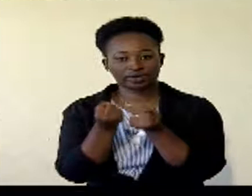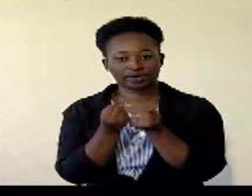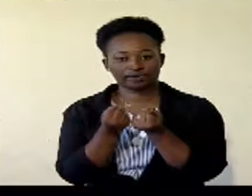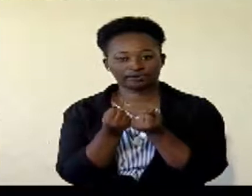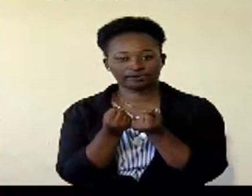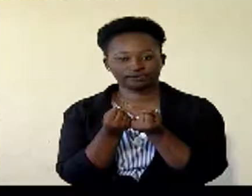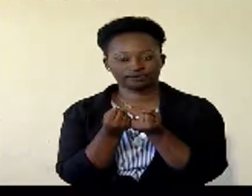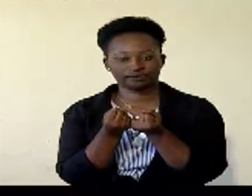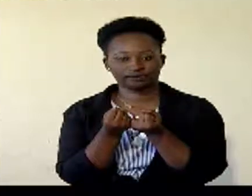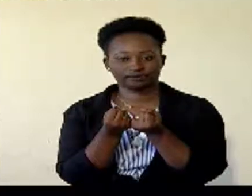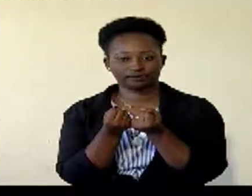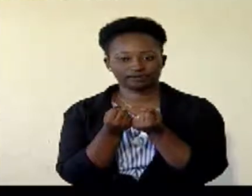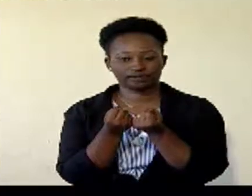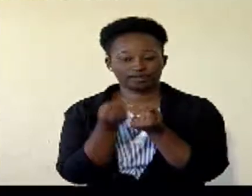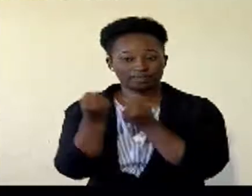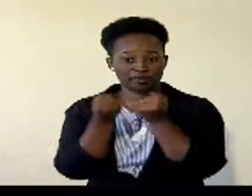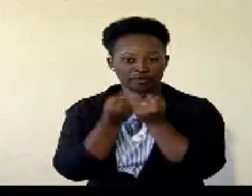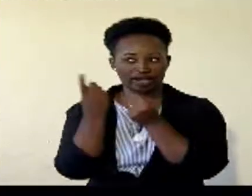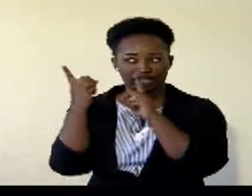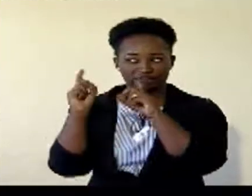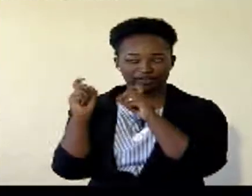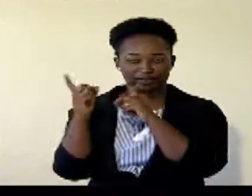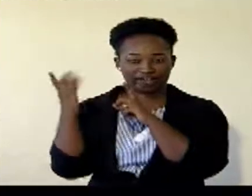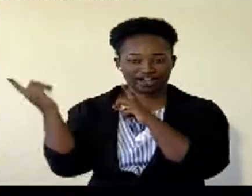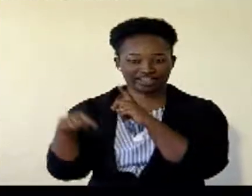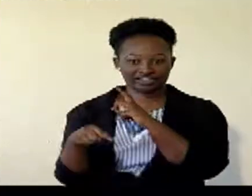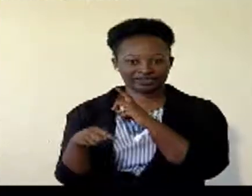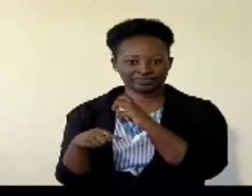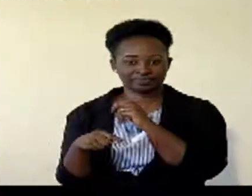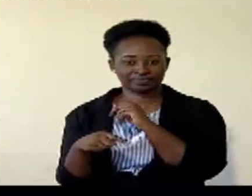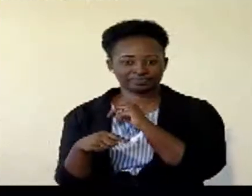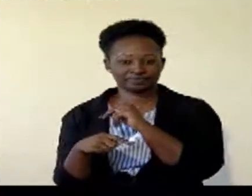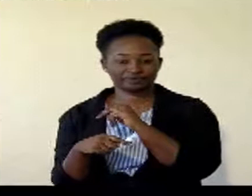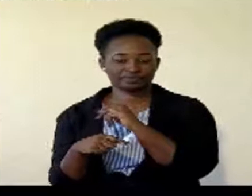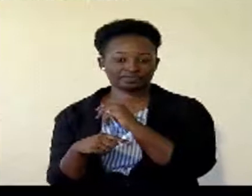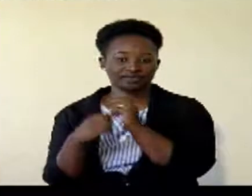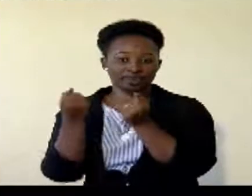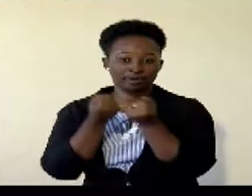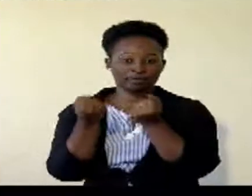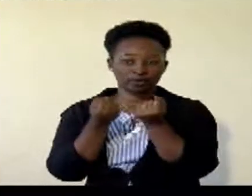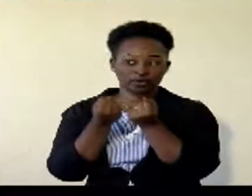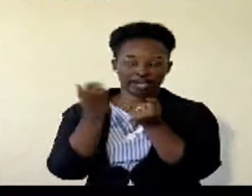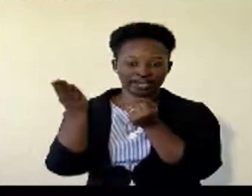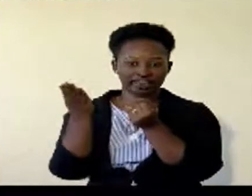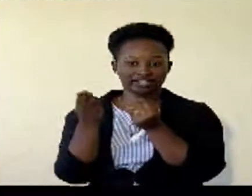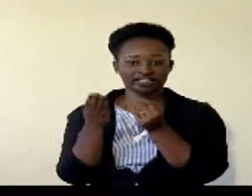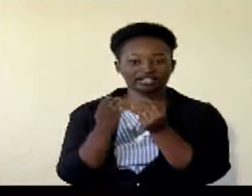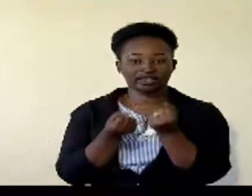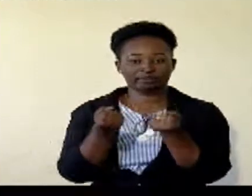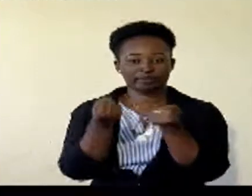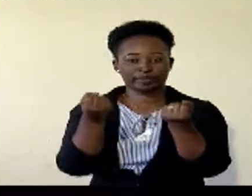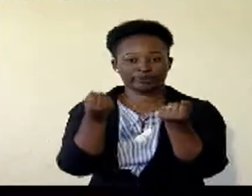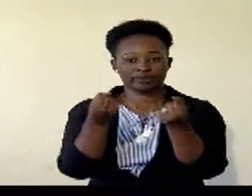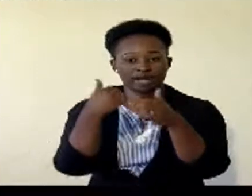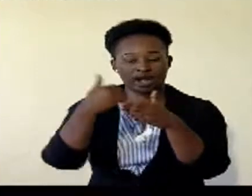aside, that car there, it hadn't yet come, now it is there. The car aside is accelerating around a